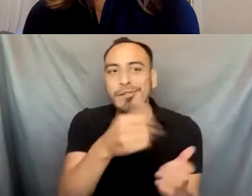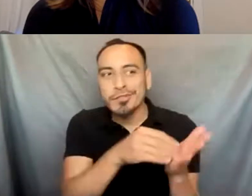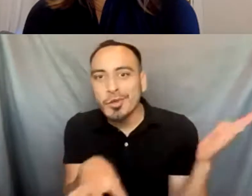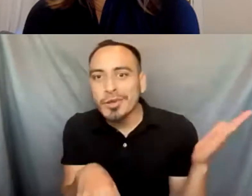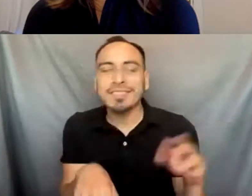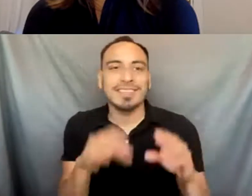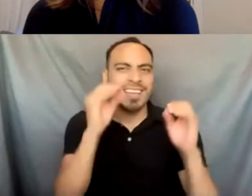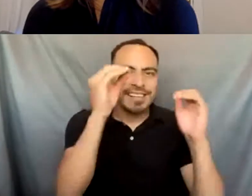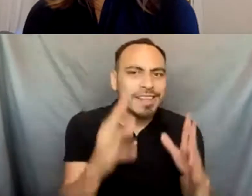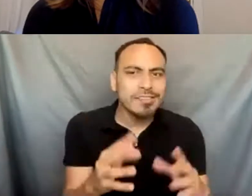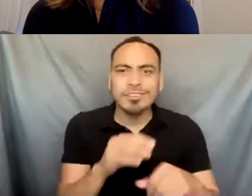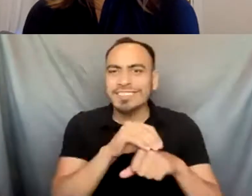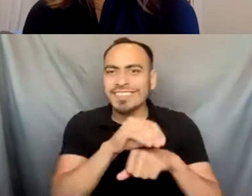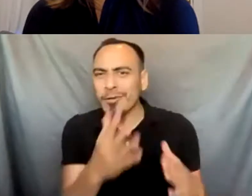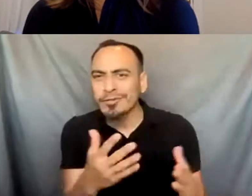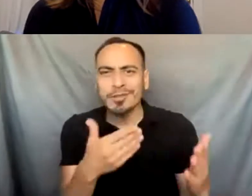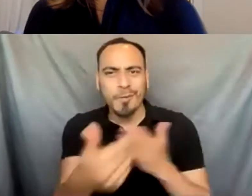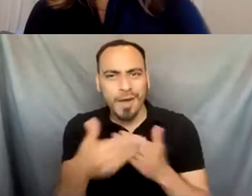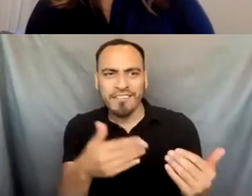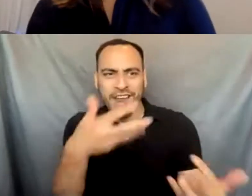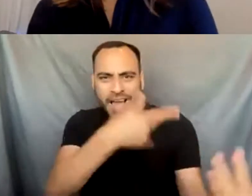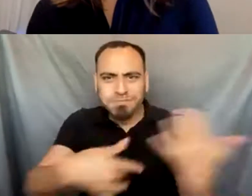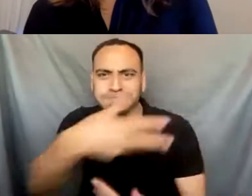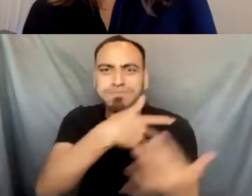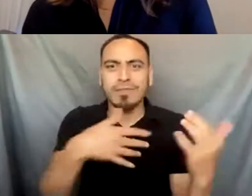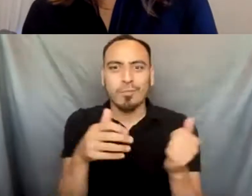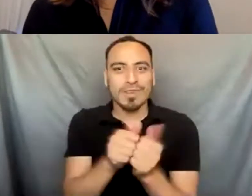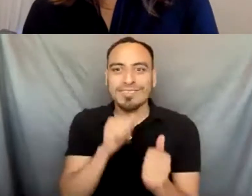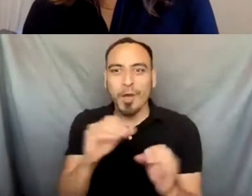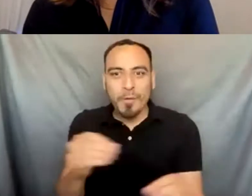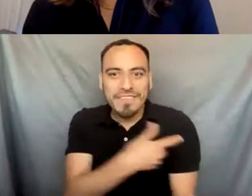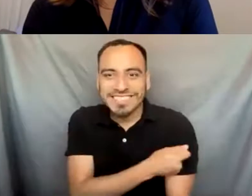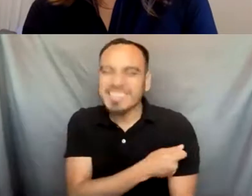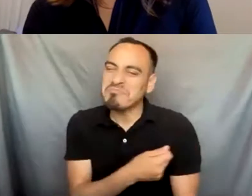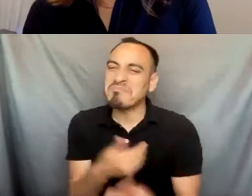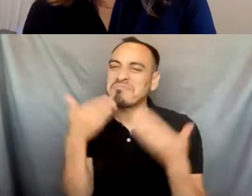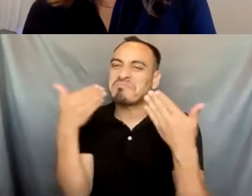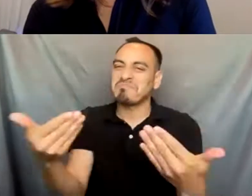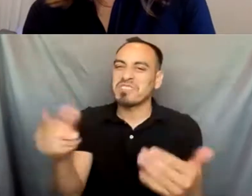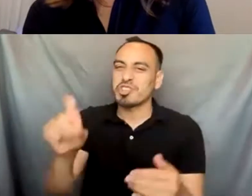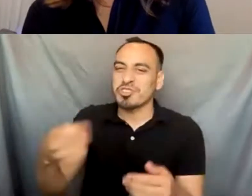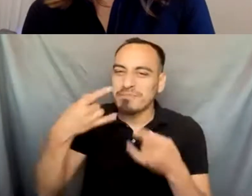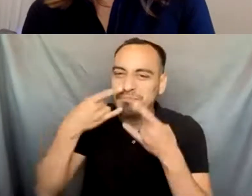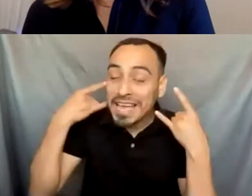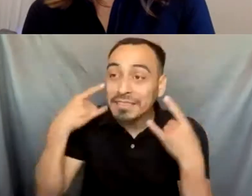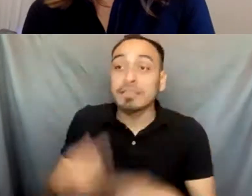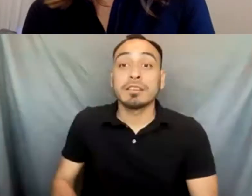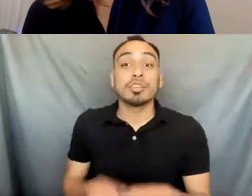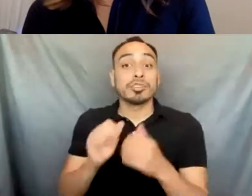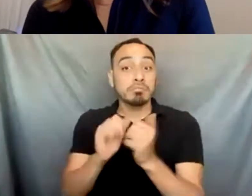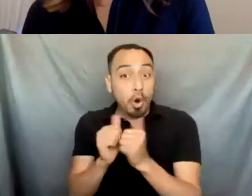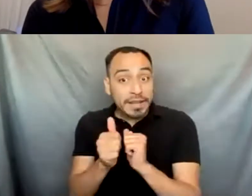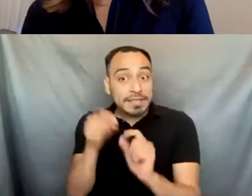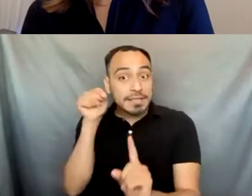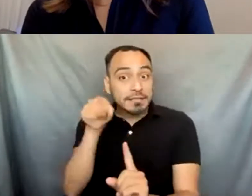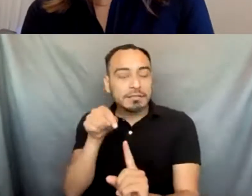whatever, it'd be a good idea to have them masked. The question mentioned sports specifically. I will say that